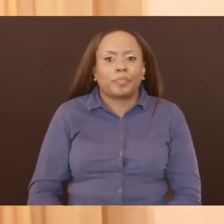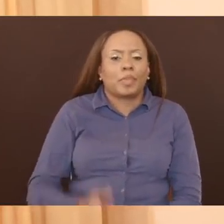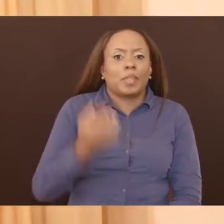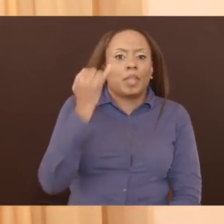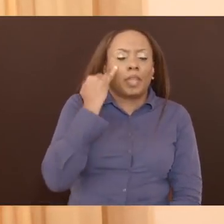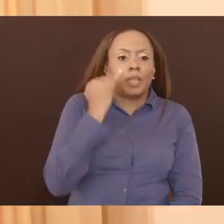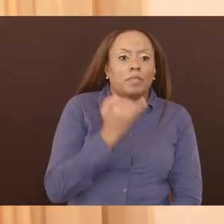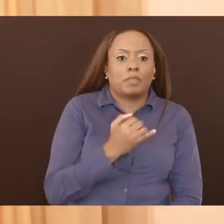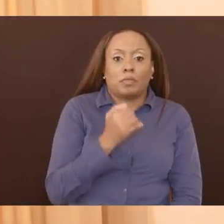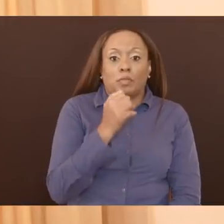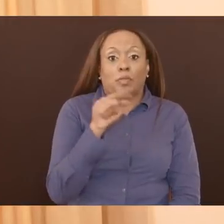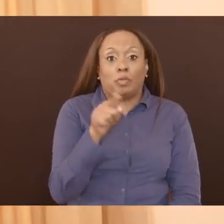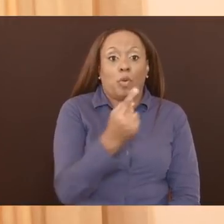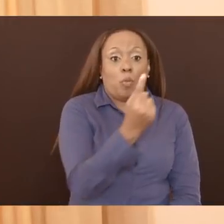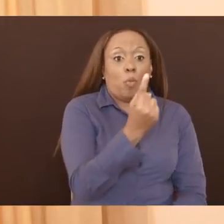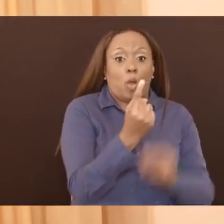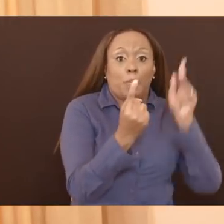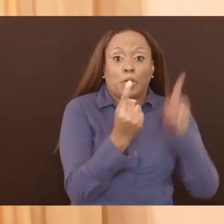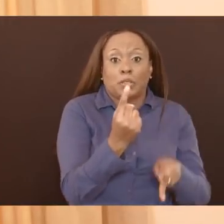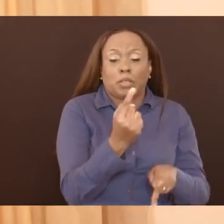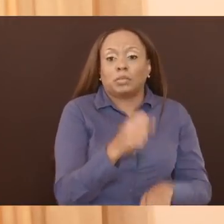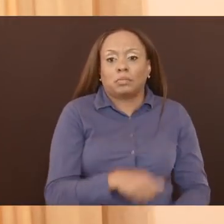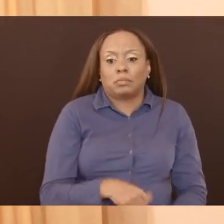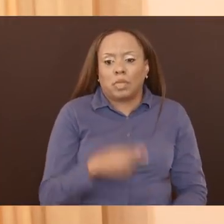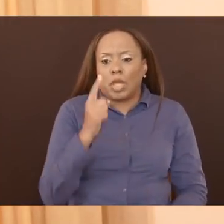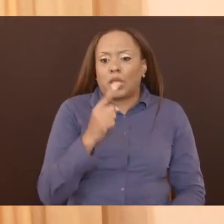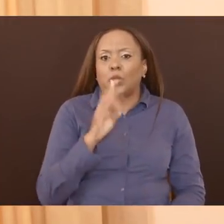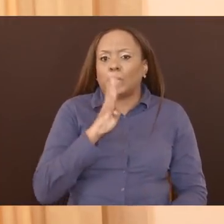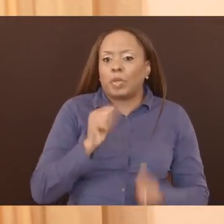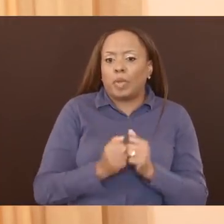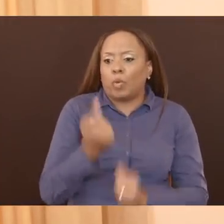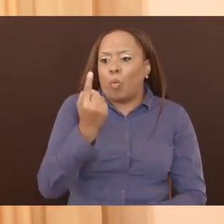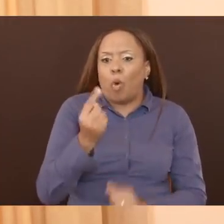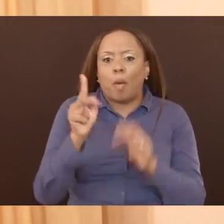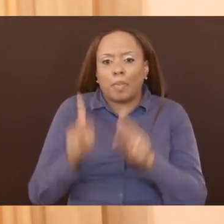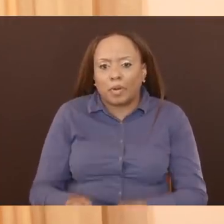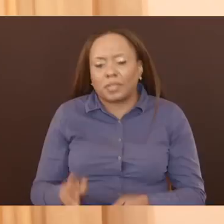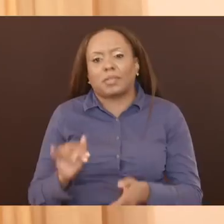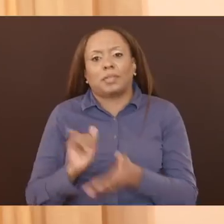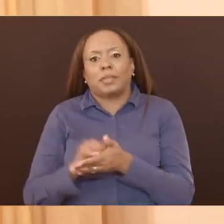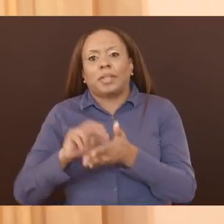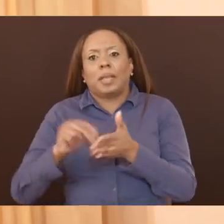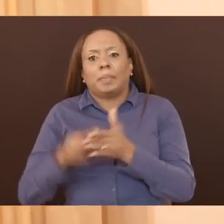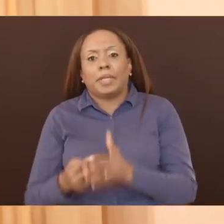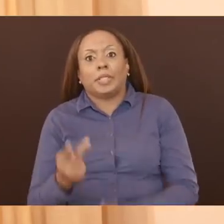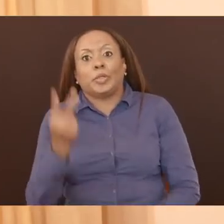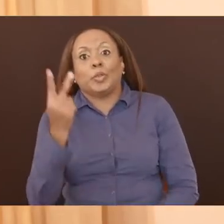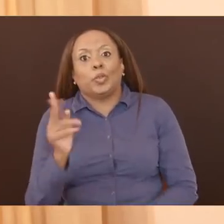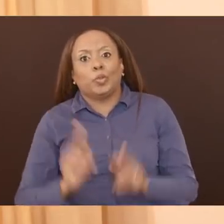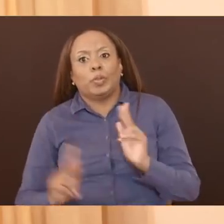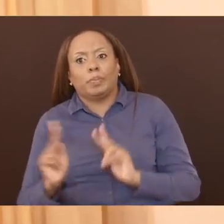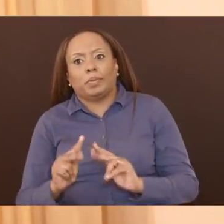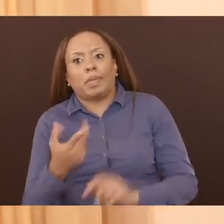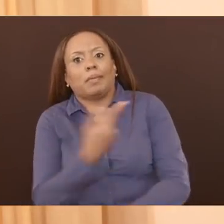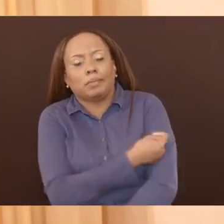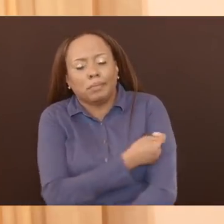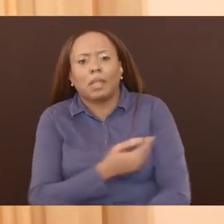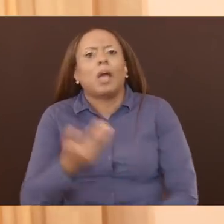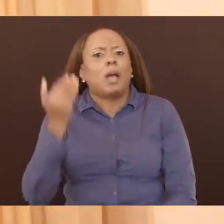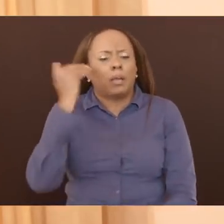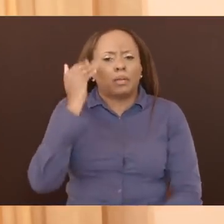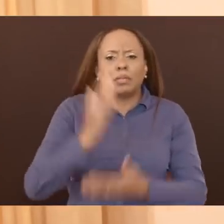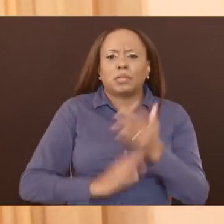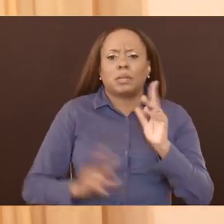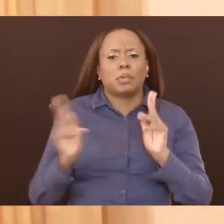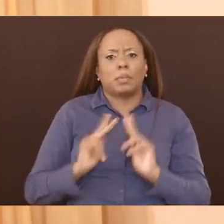as close to almost all. As I said, I know and accept there are some for religious reasons who will not take it. And there are